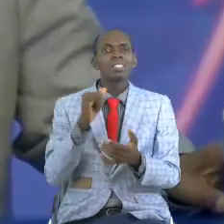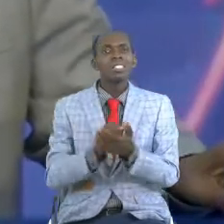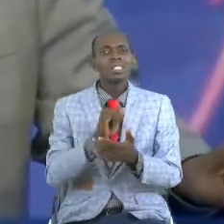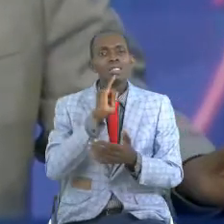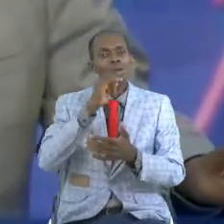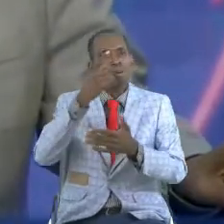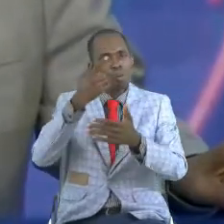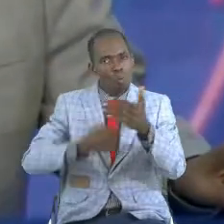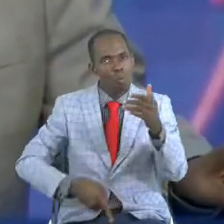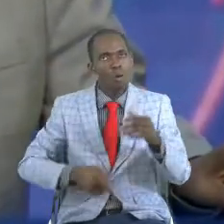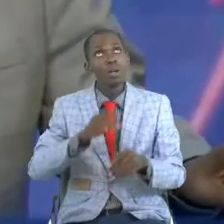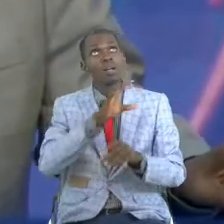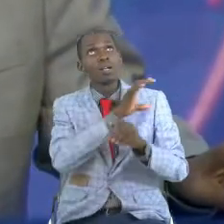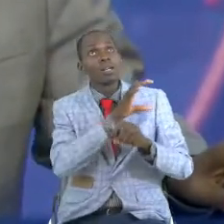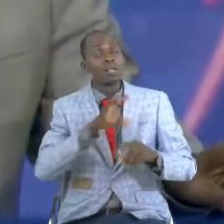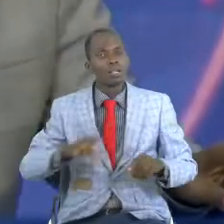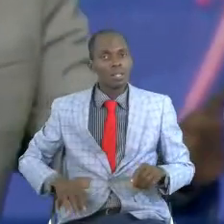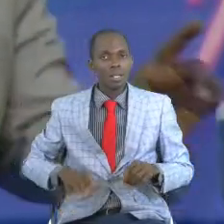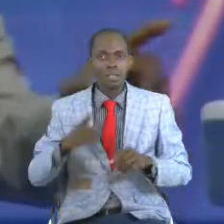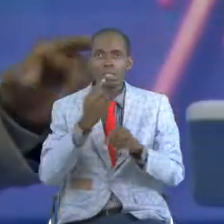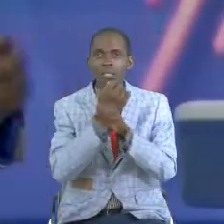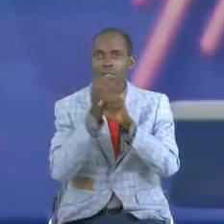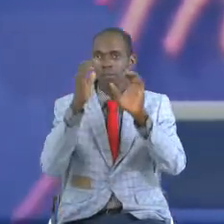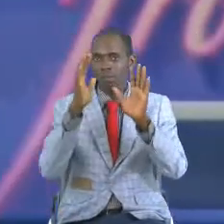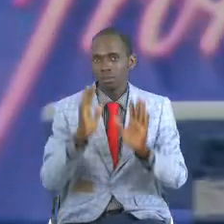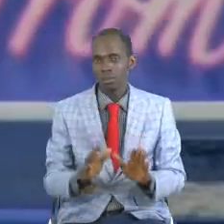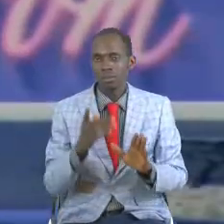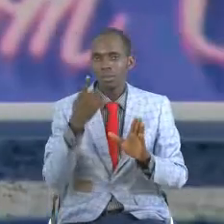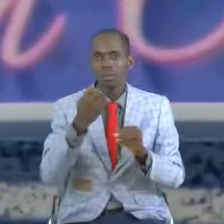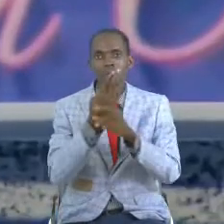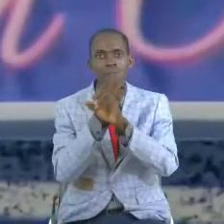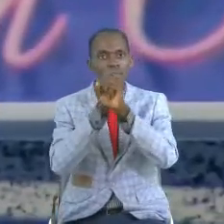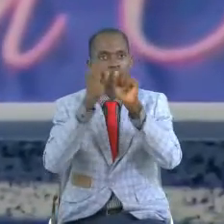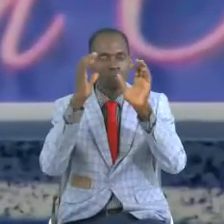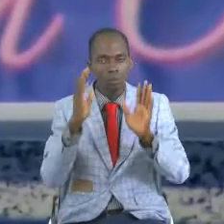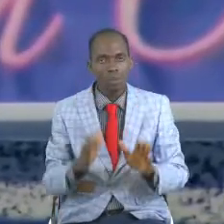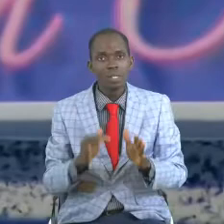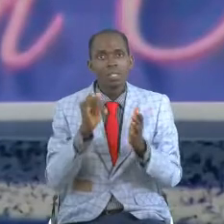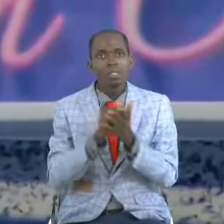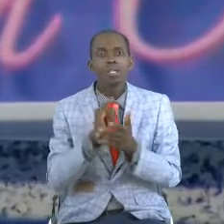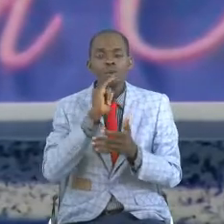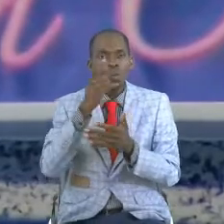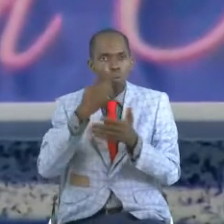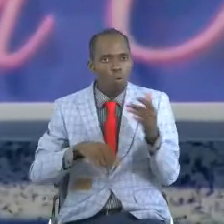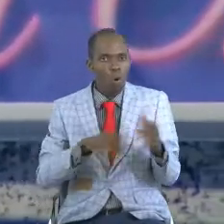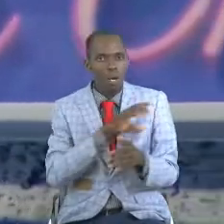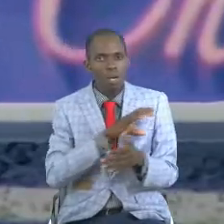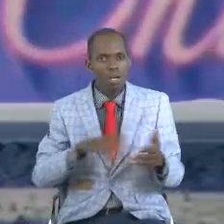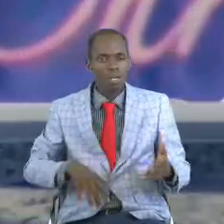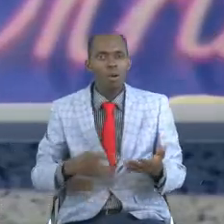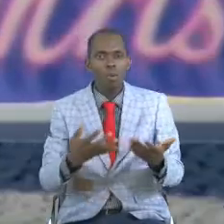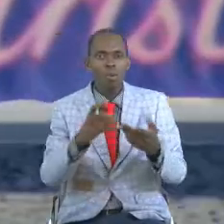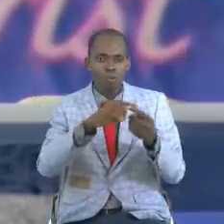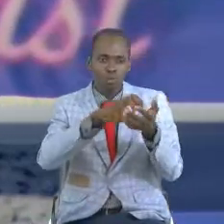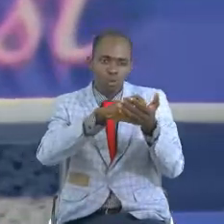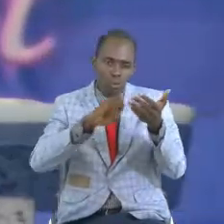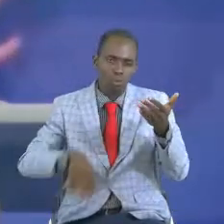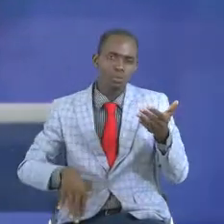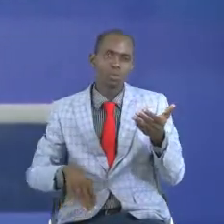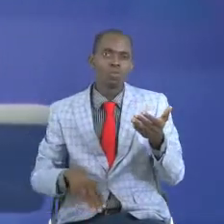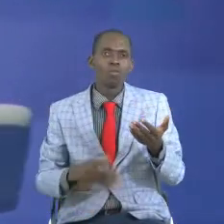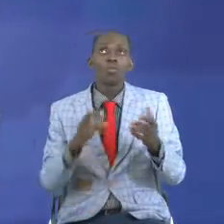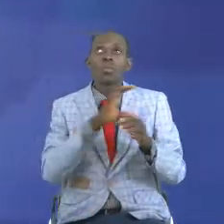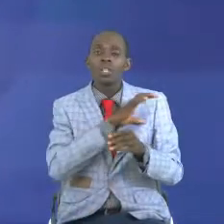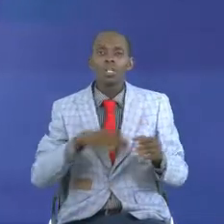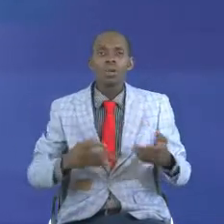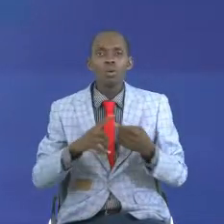Christ, the Savior, the Redeemer, that's what he wants to remove. He wants to remove that weakness of the